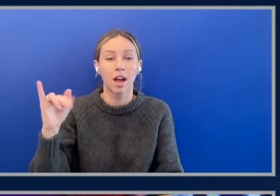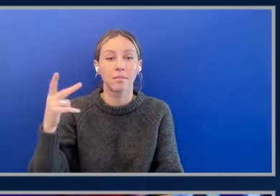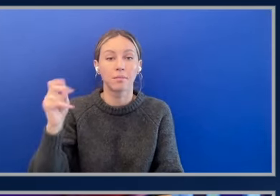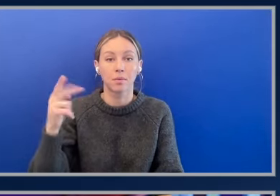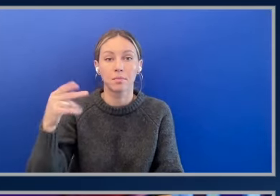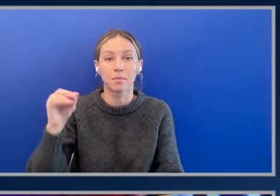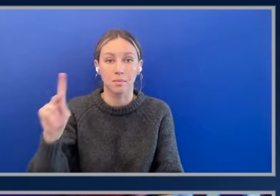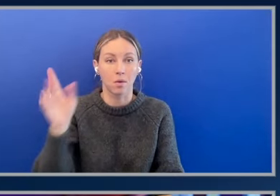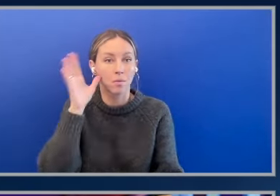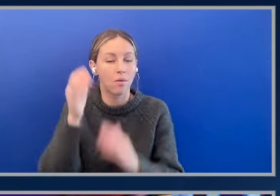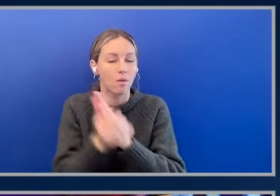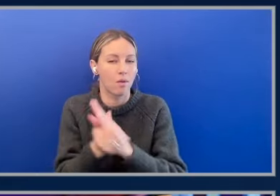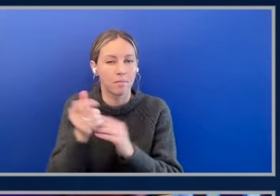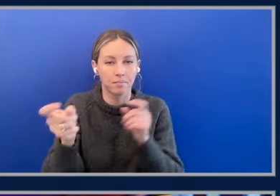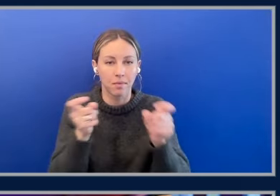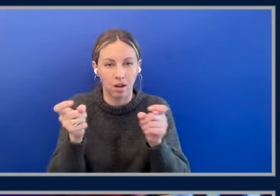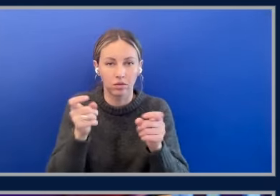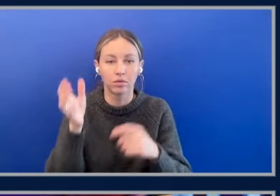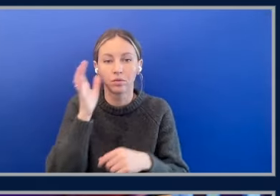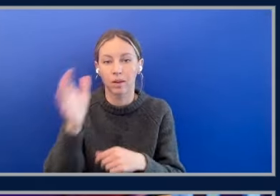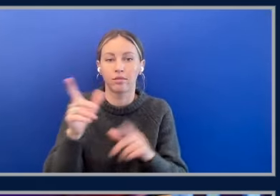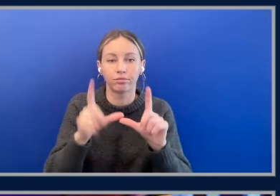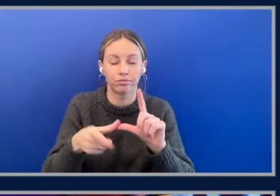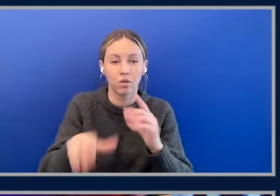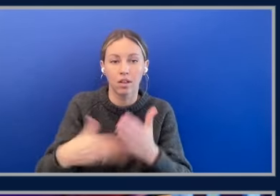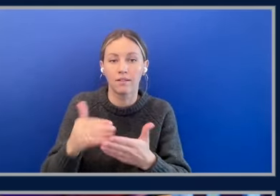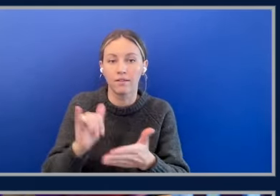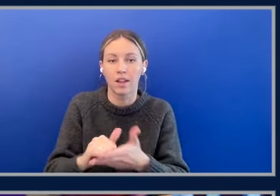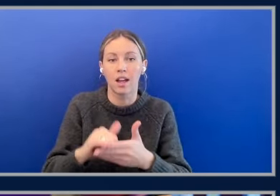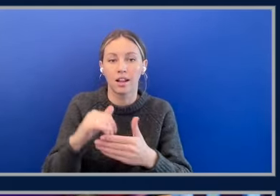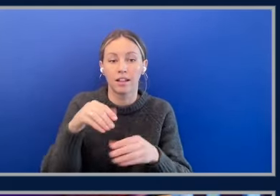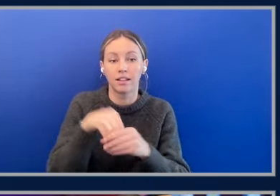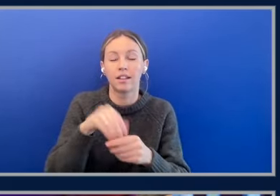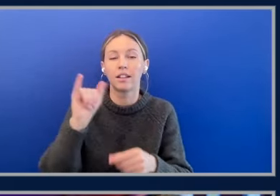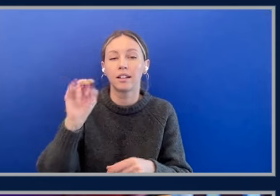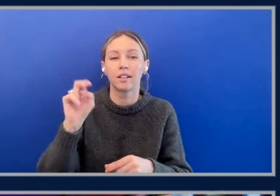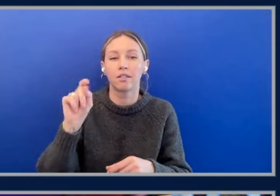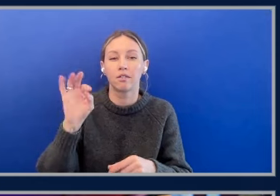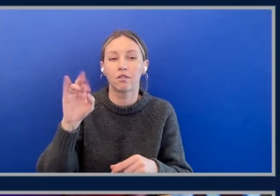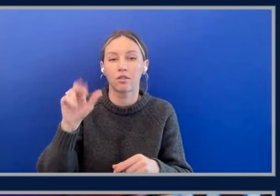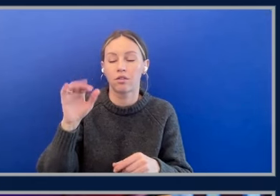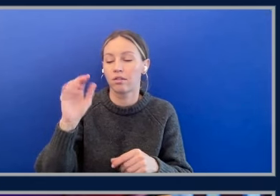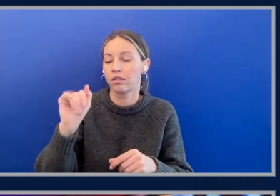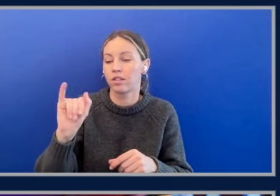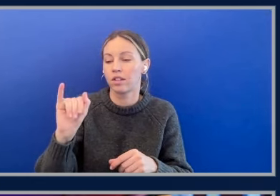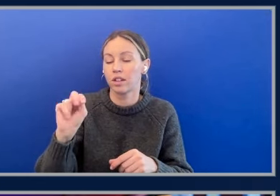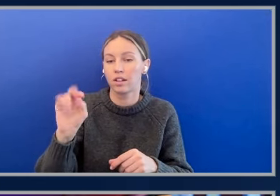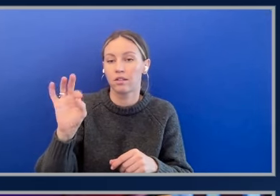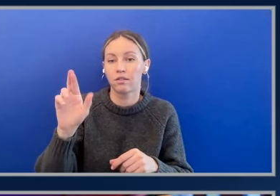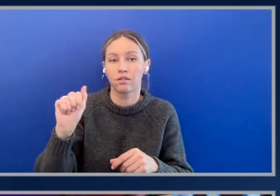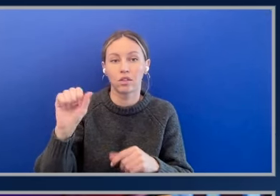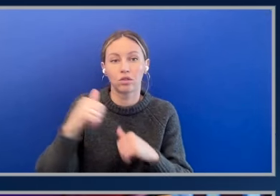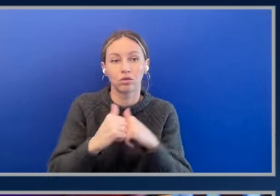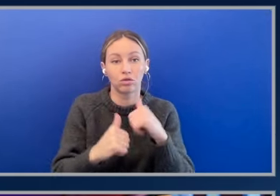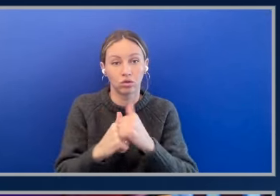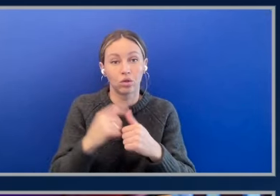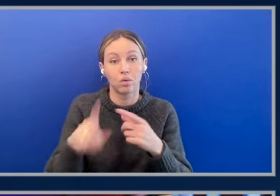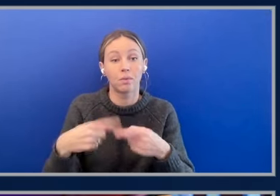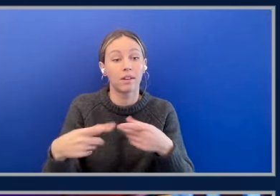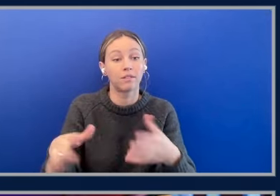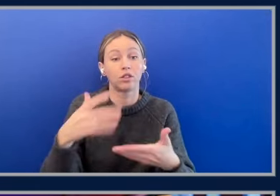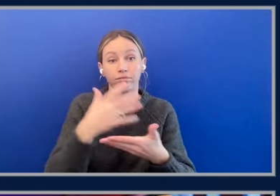manage terminating the infrastructure when the first block of capacity reaches the end date, and